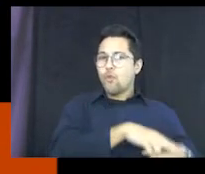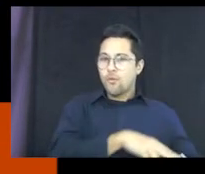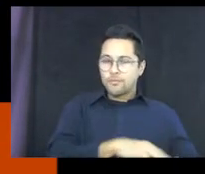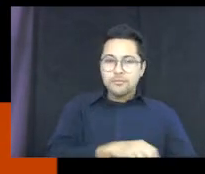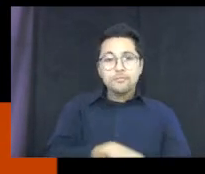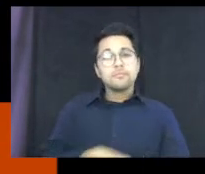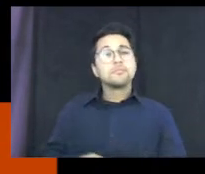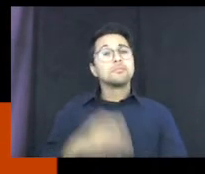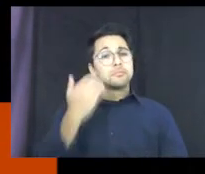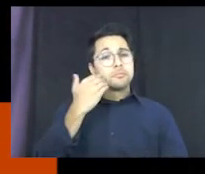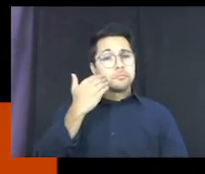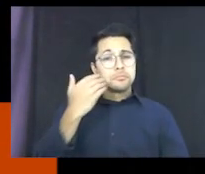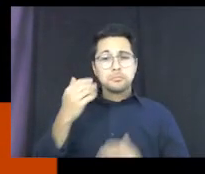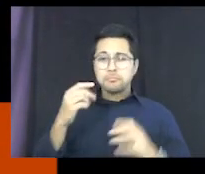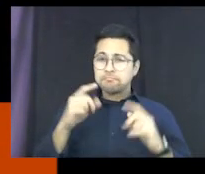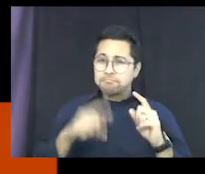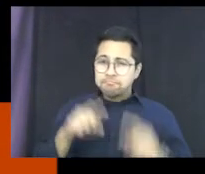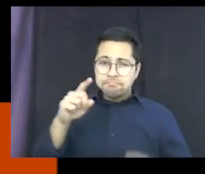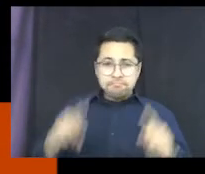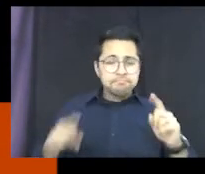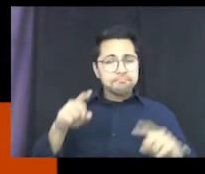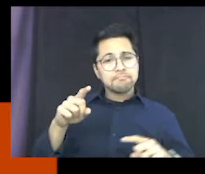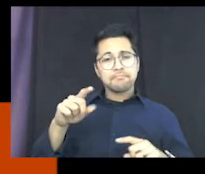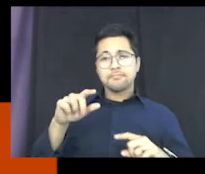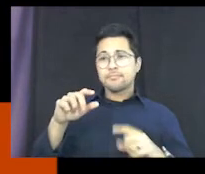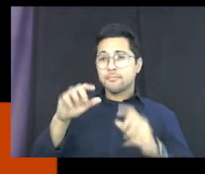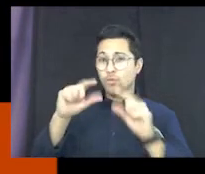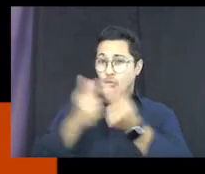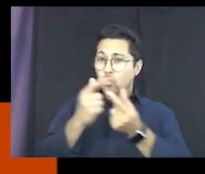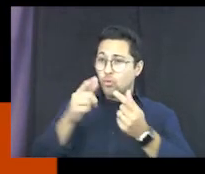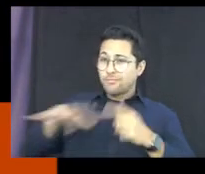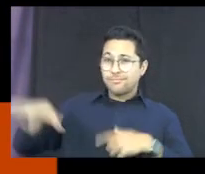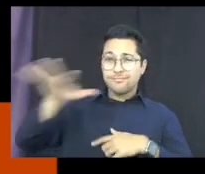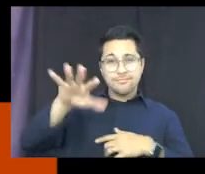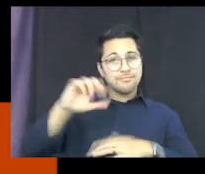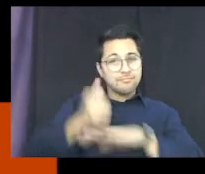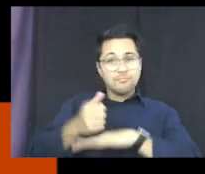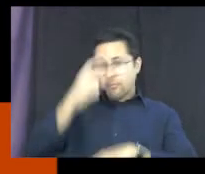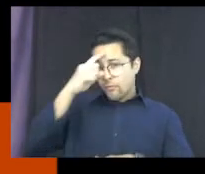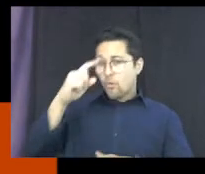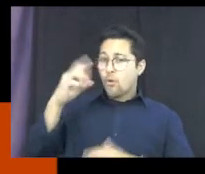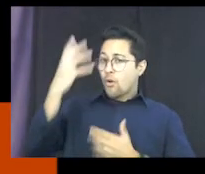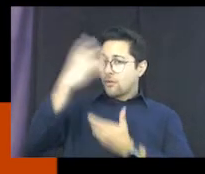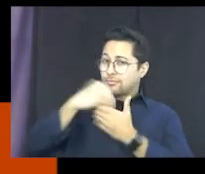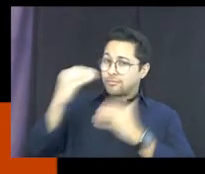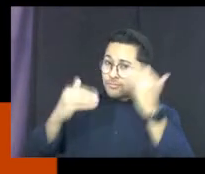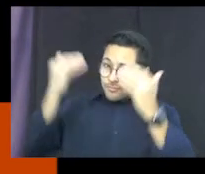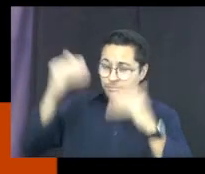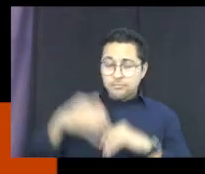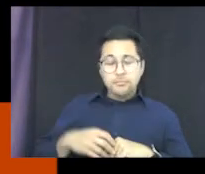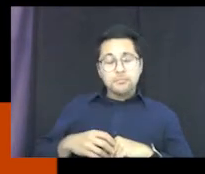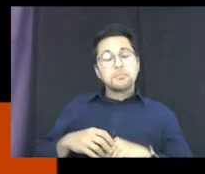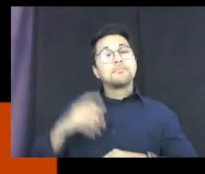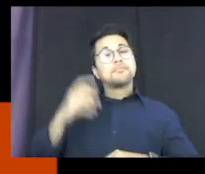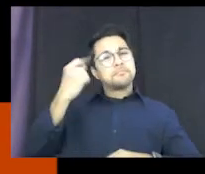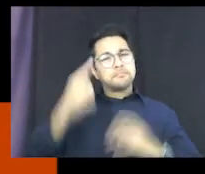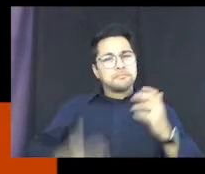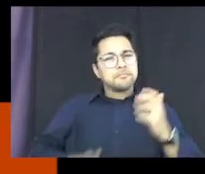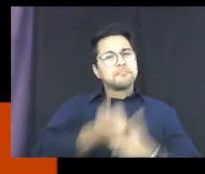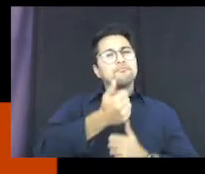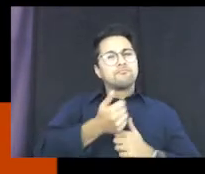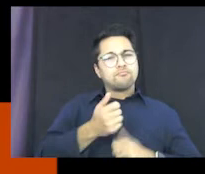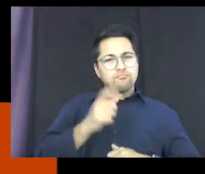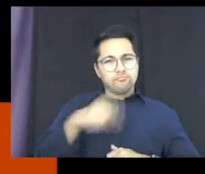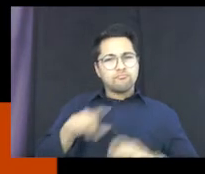Although a wide variety of social and support groups have been created for autistic adults, the vast majority of